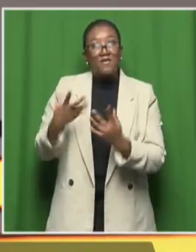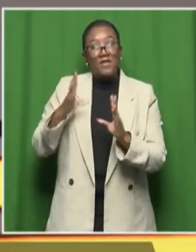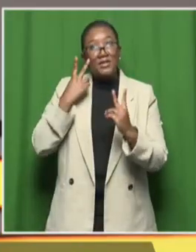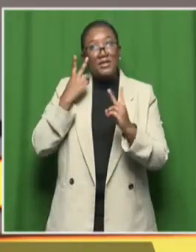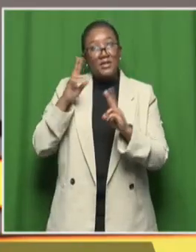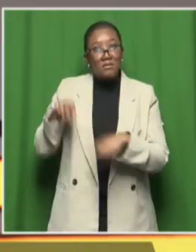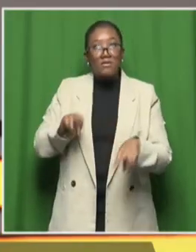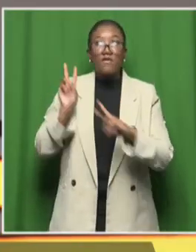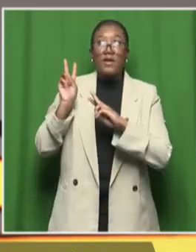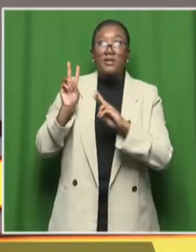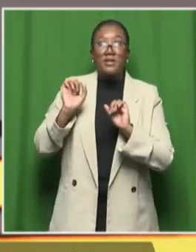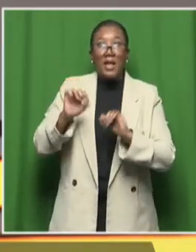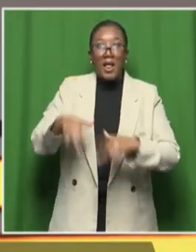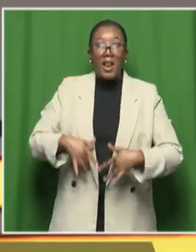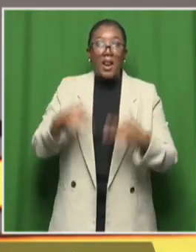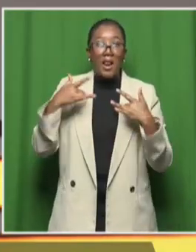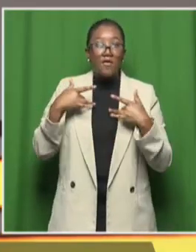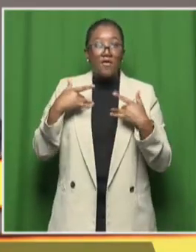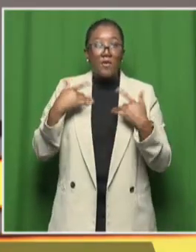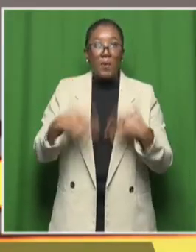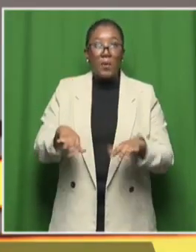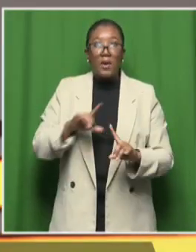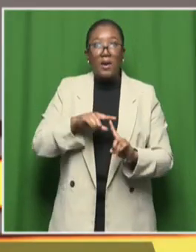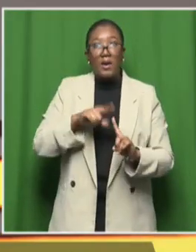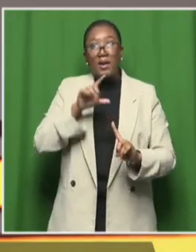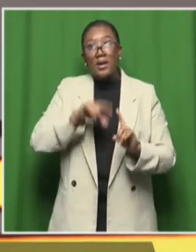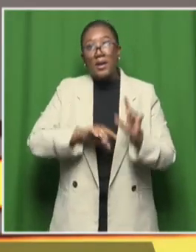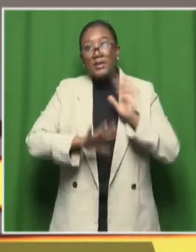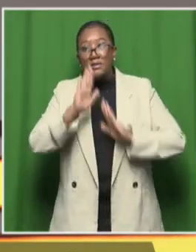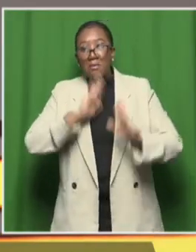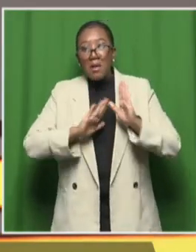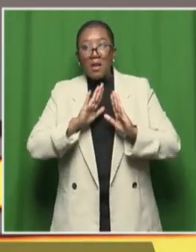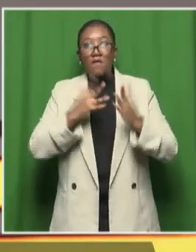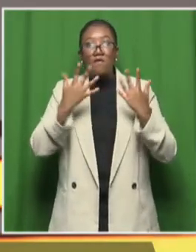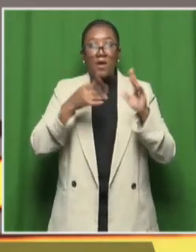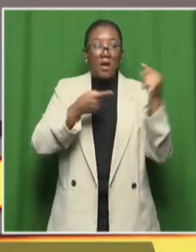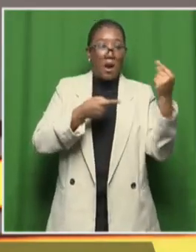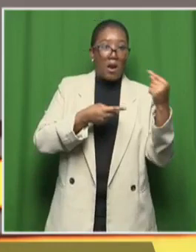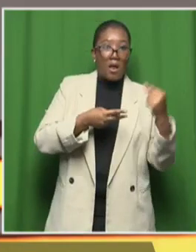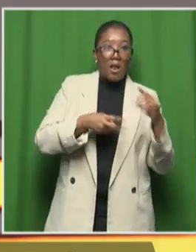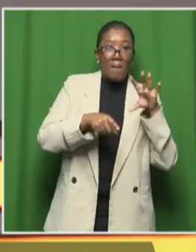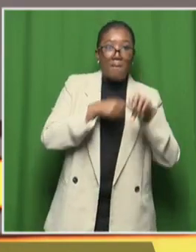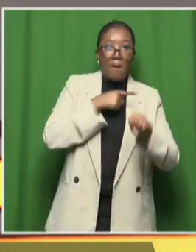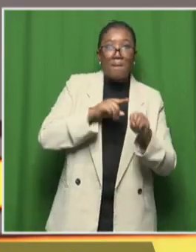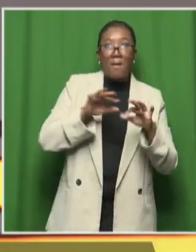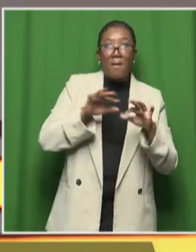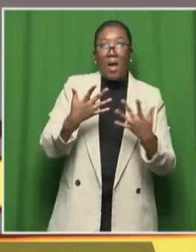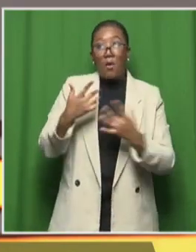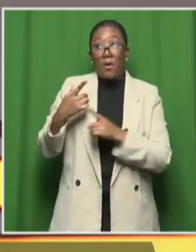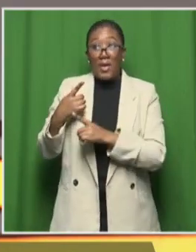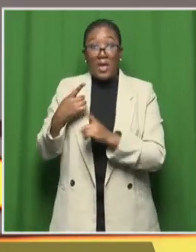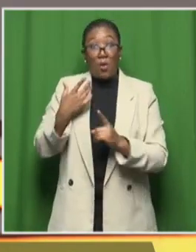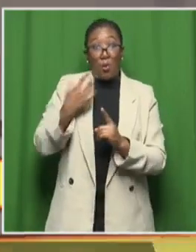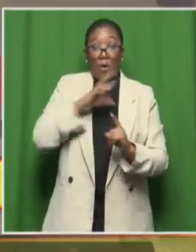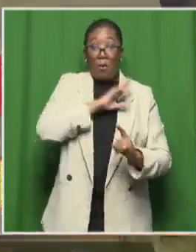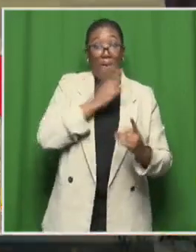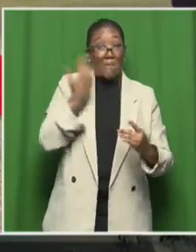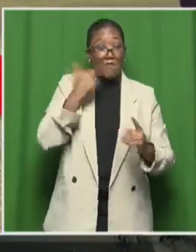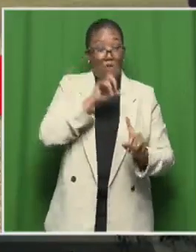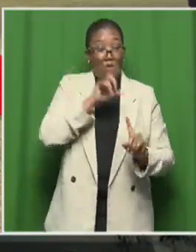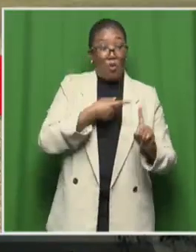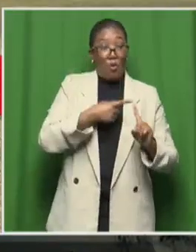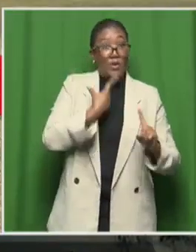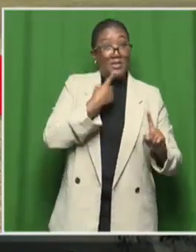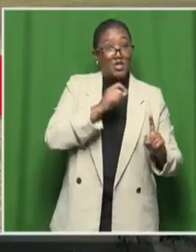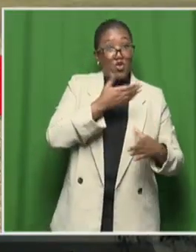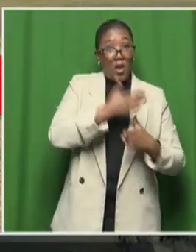Tito Mboweni, telling us the kind of fundamentals that he found when he took over as the Labour Minister himself.